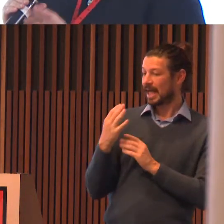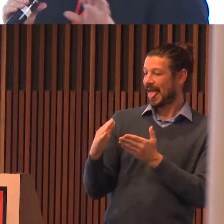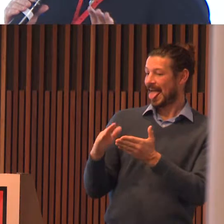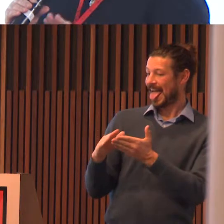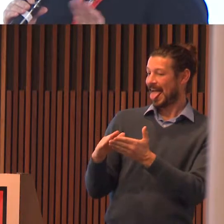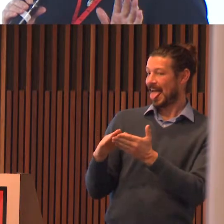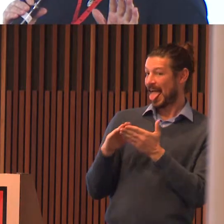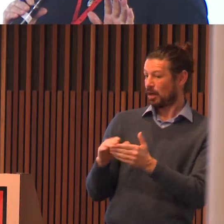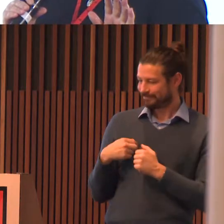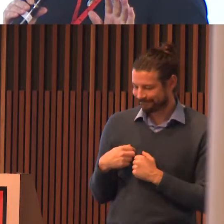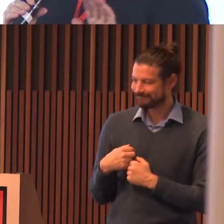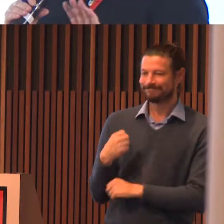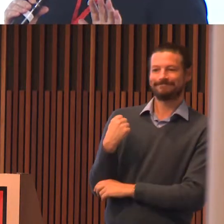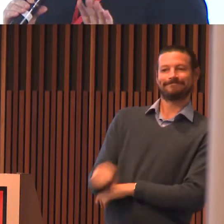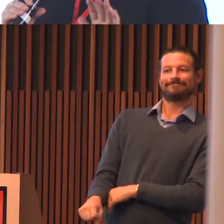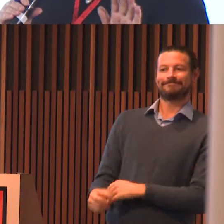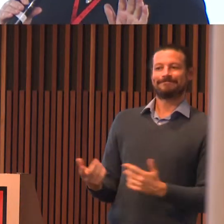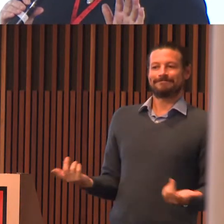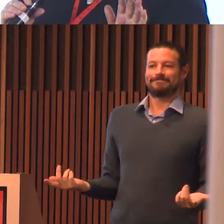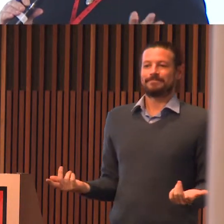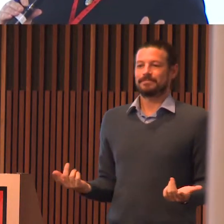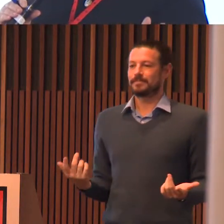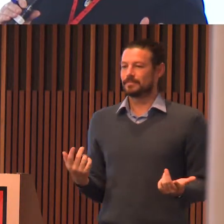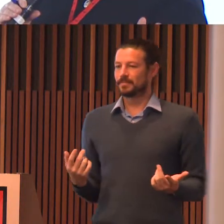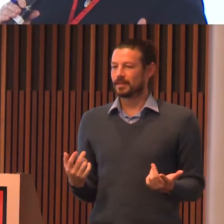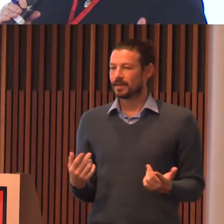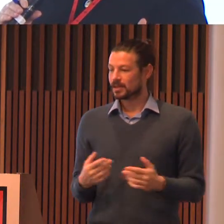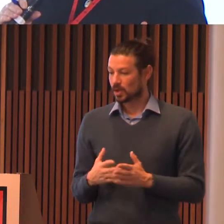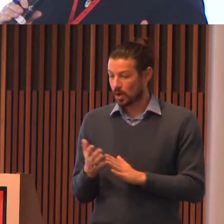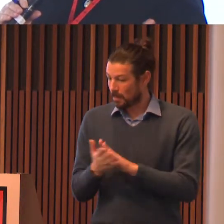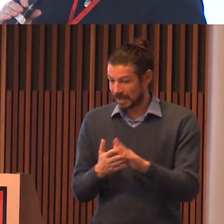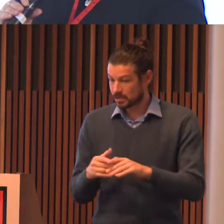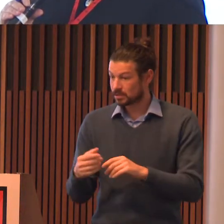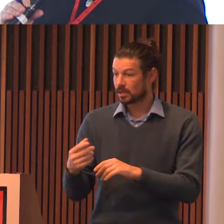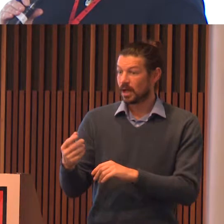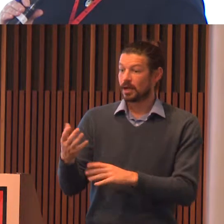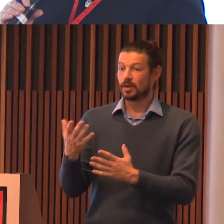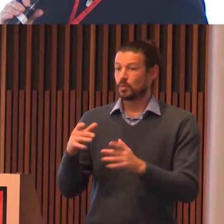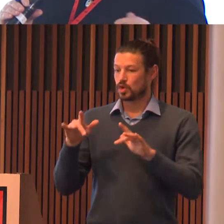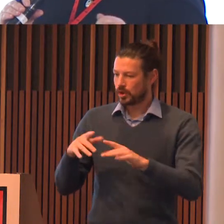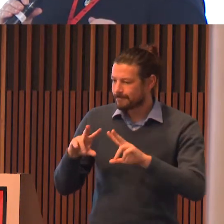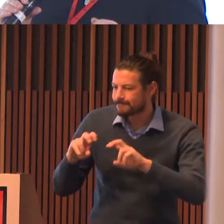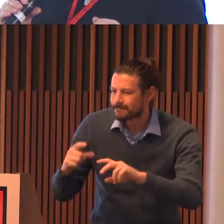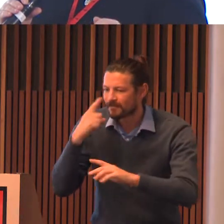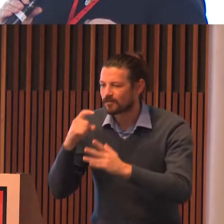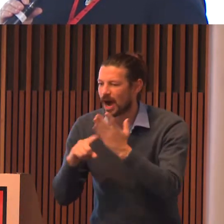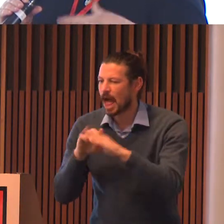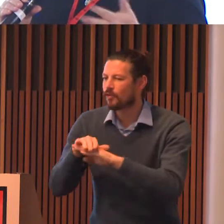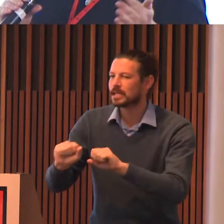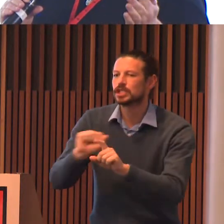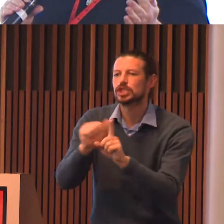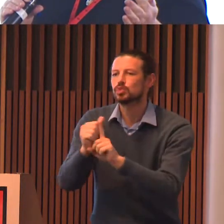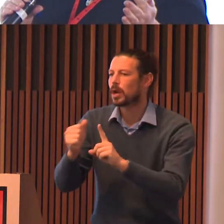So we're in a position where we're not even sort of finding out necessarily what's going on for people.